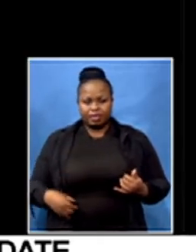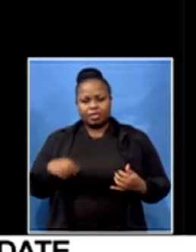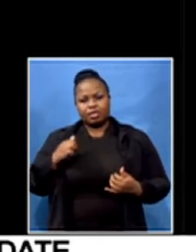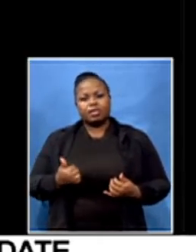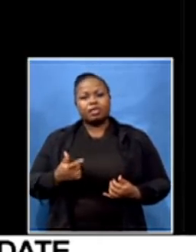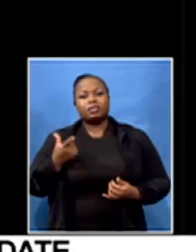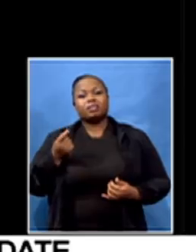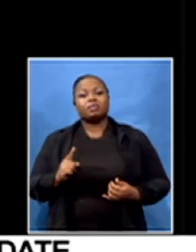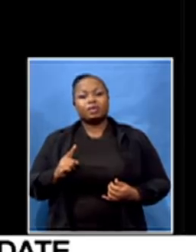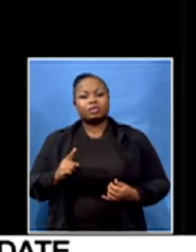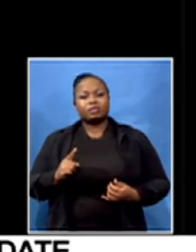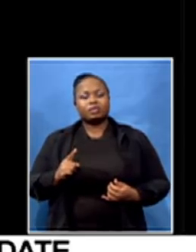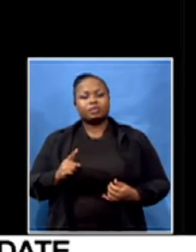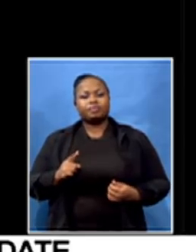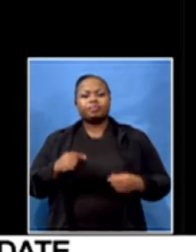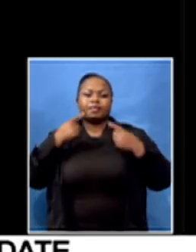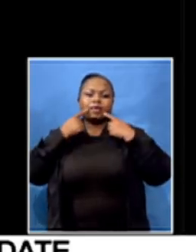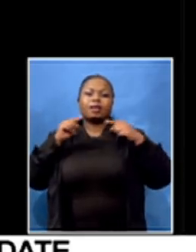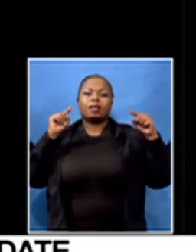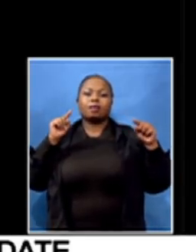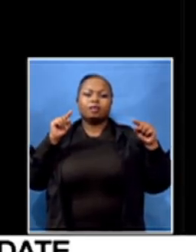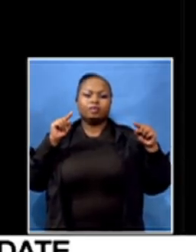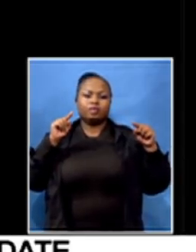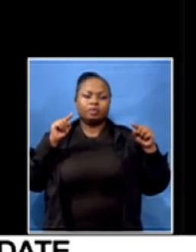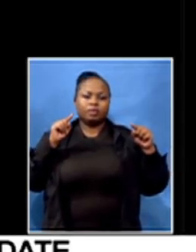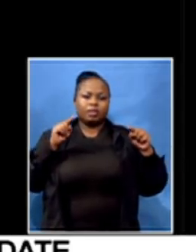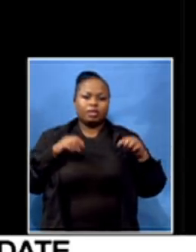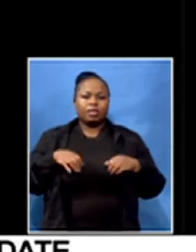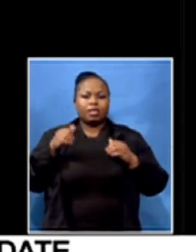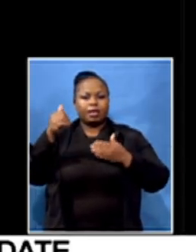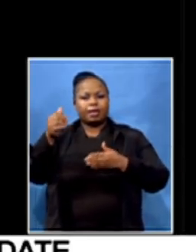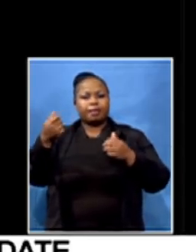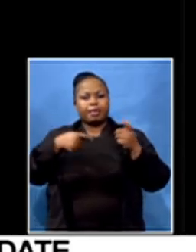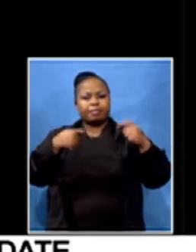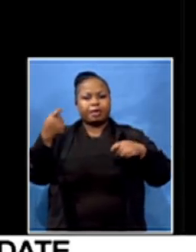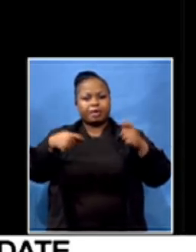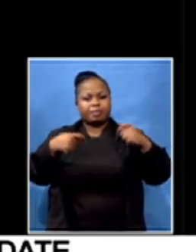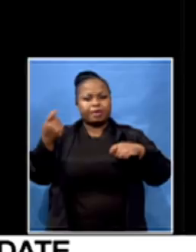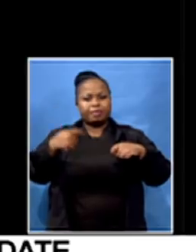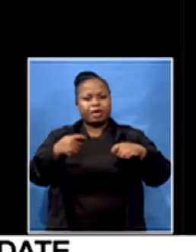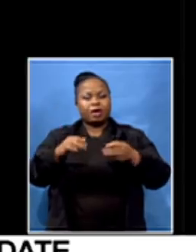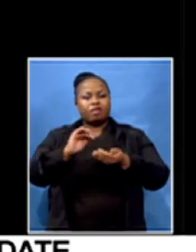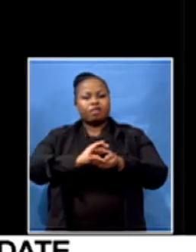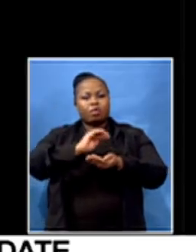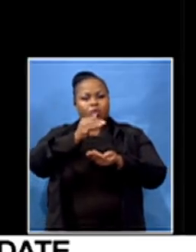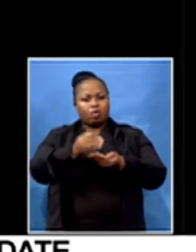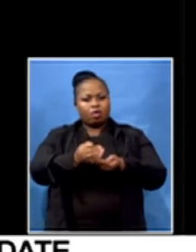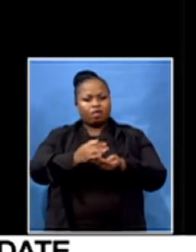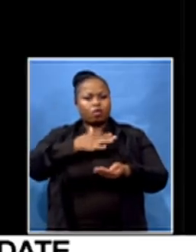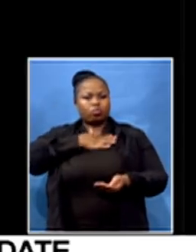to announce the package of social relief to help with